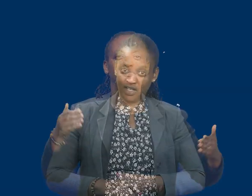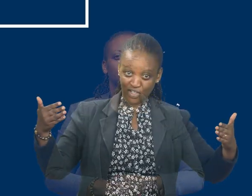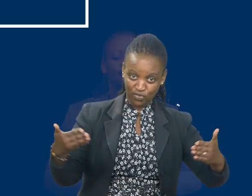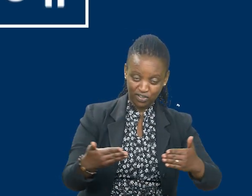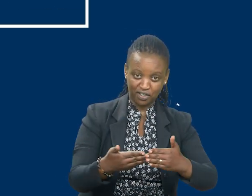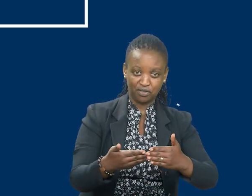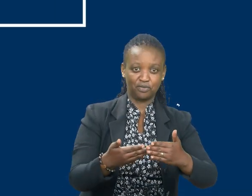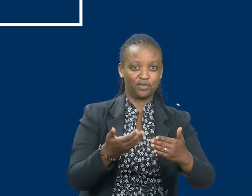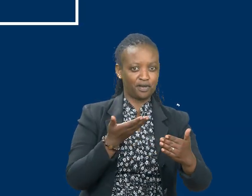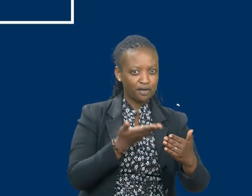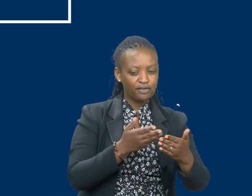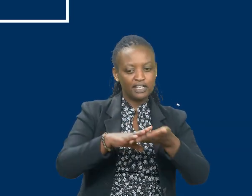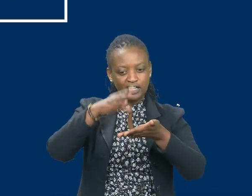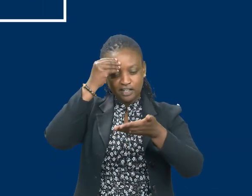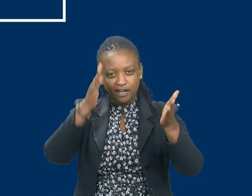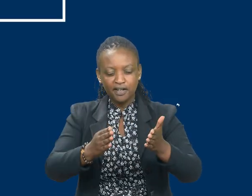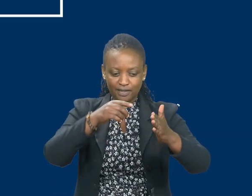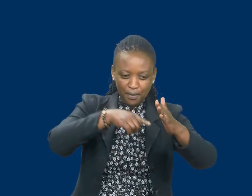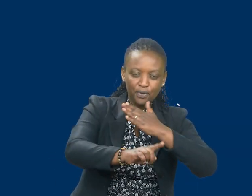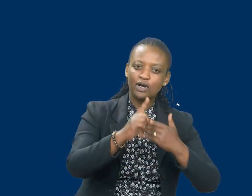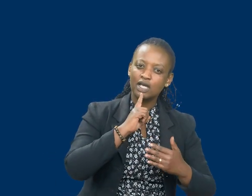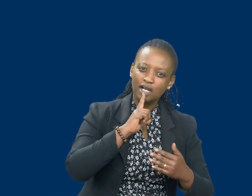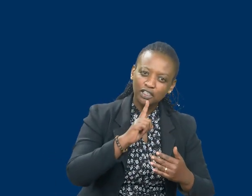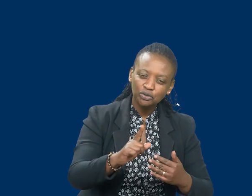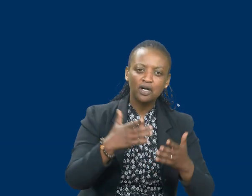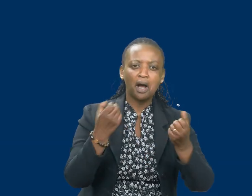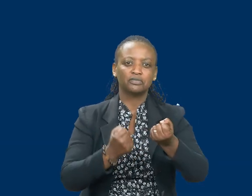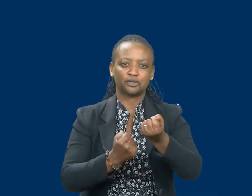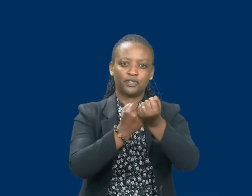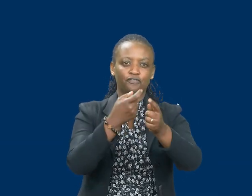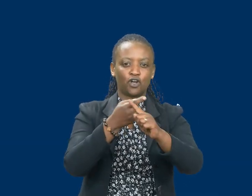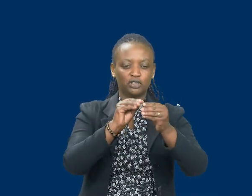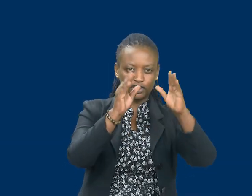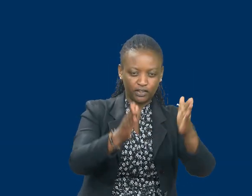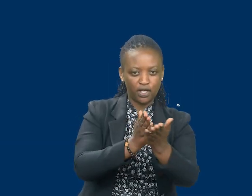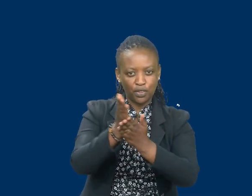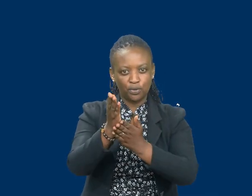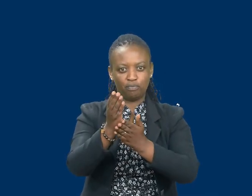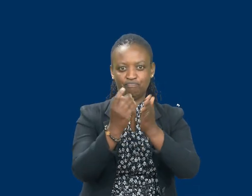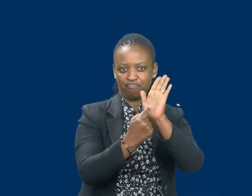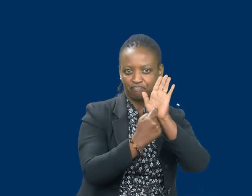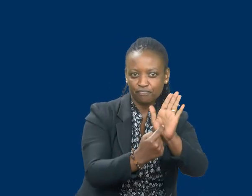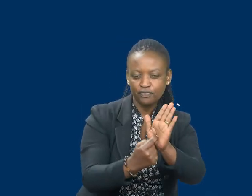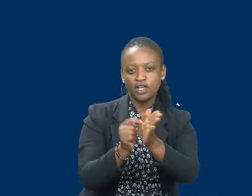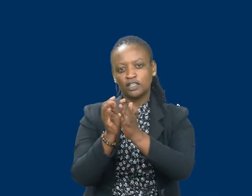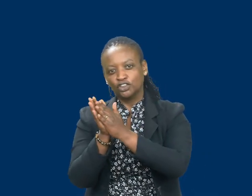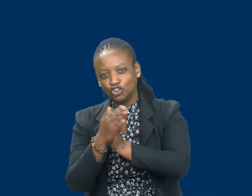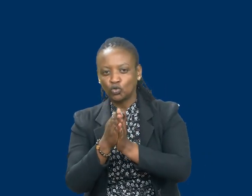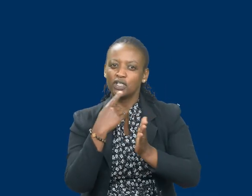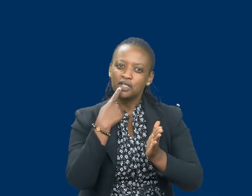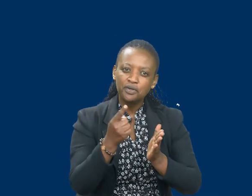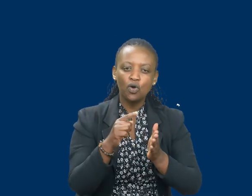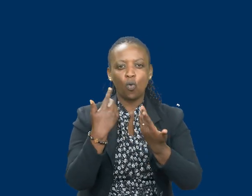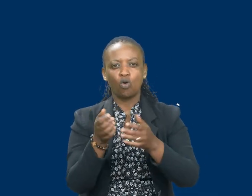In introduction, learners enter the lesson with the support of the teacher through demonstration,